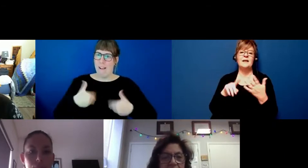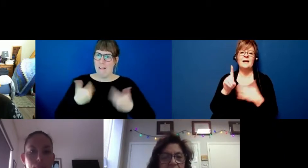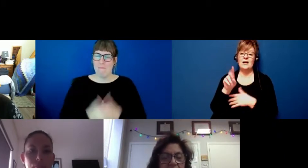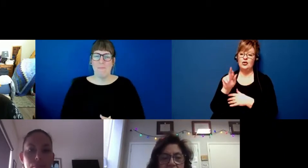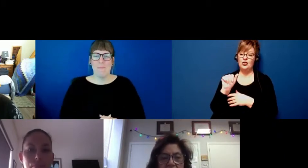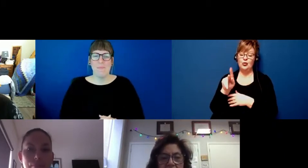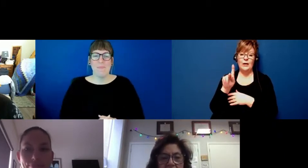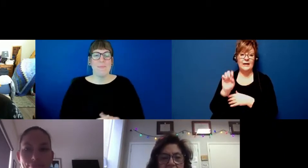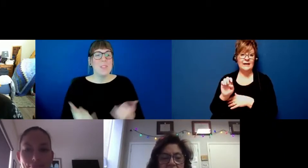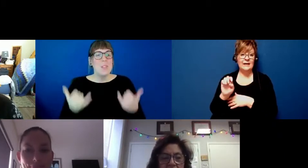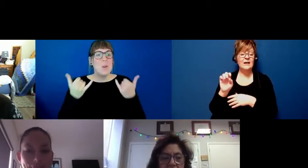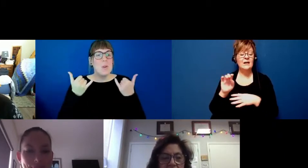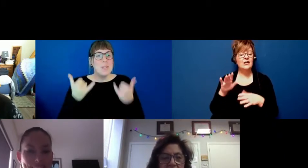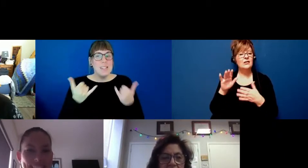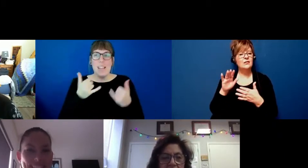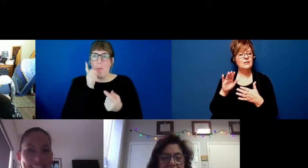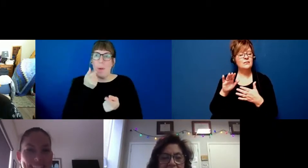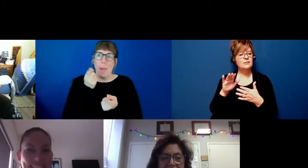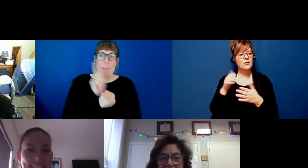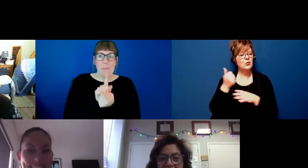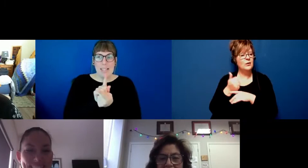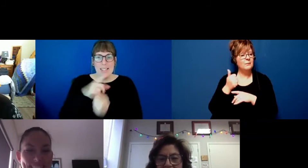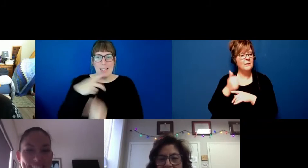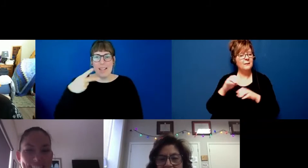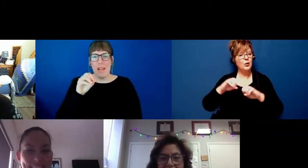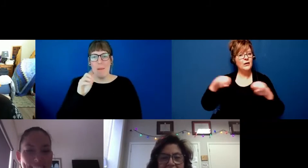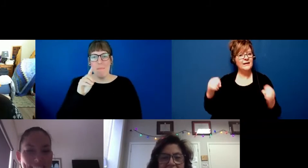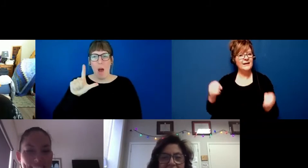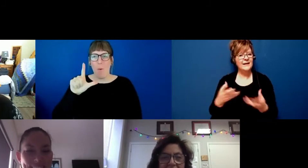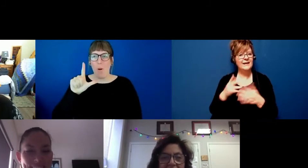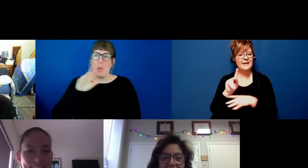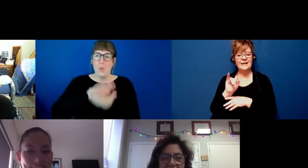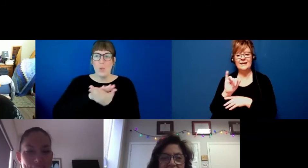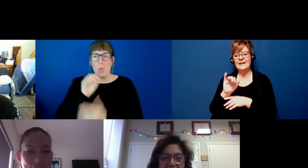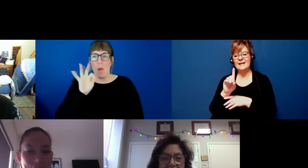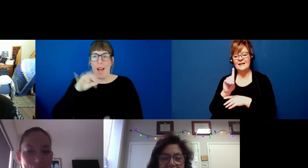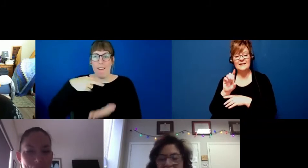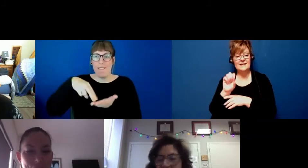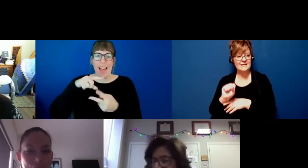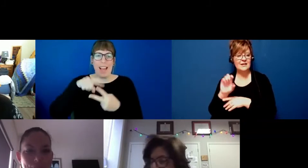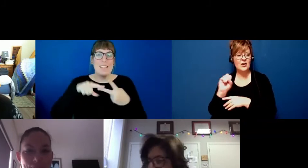let's welcome the mother-daughter team from Powell School of Dance, Susan and